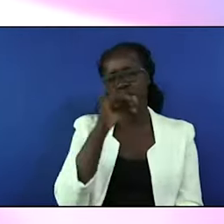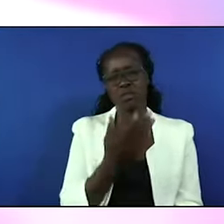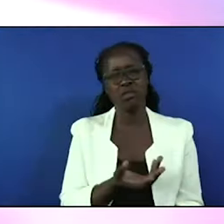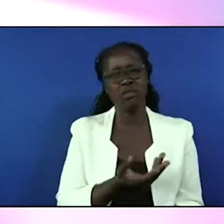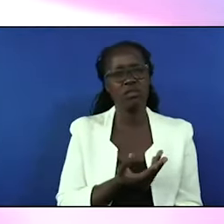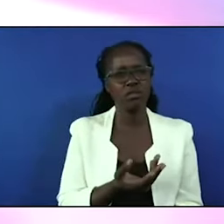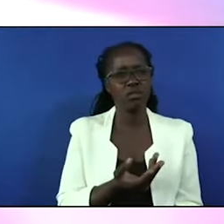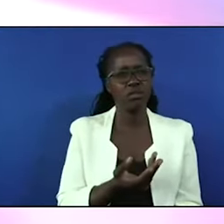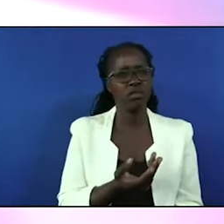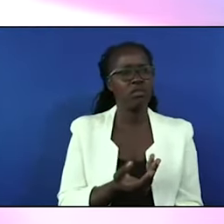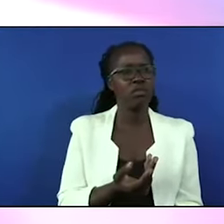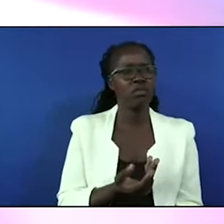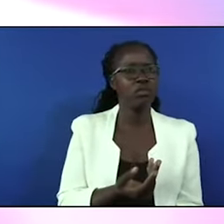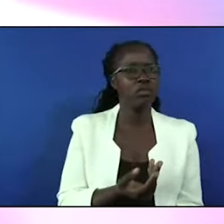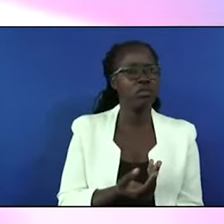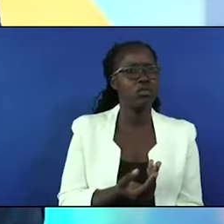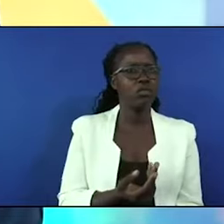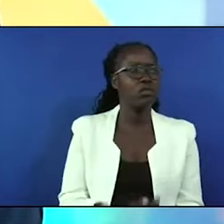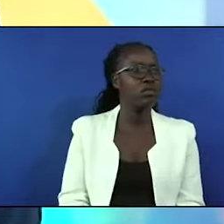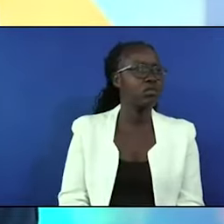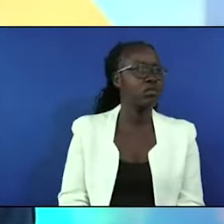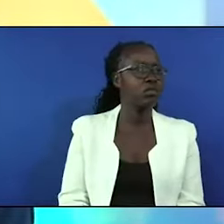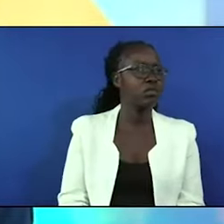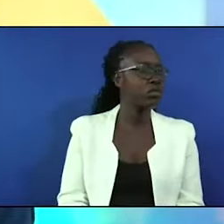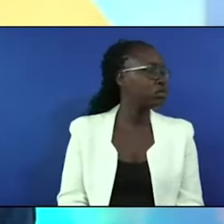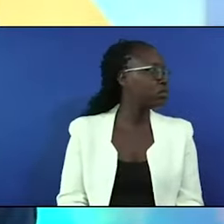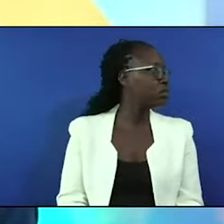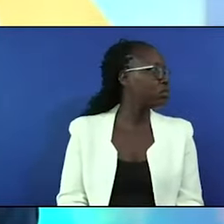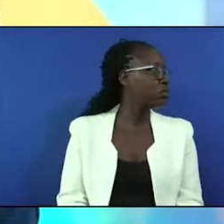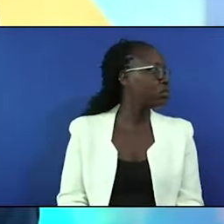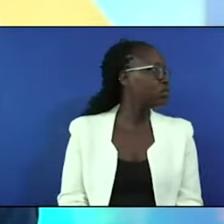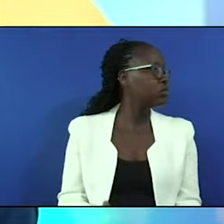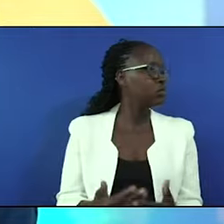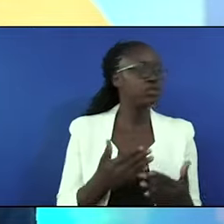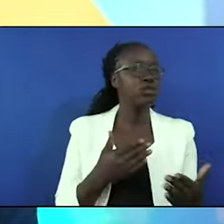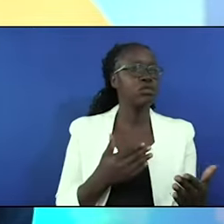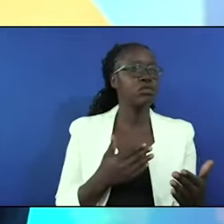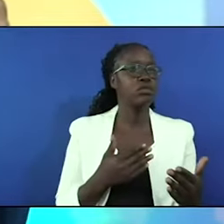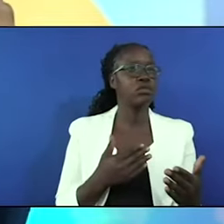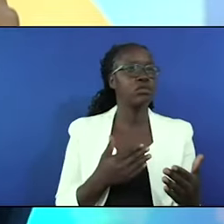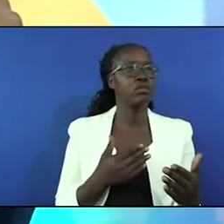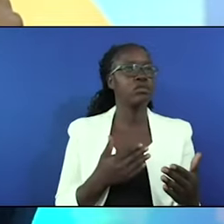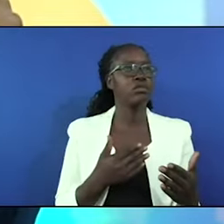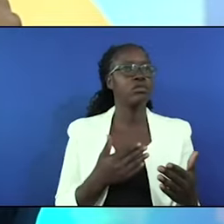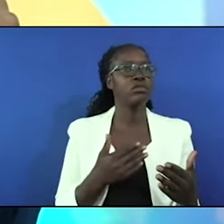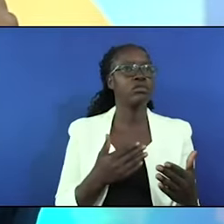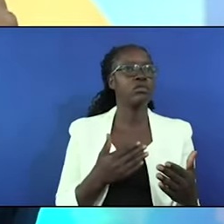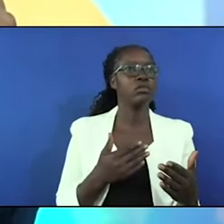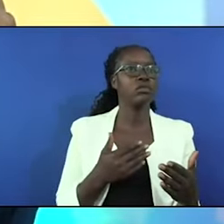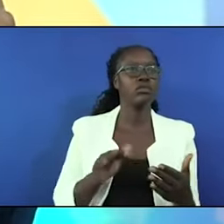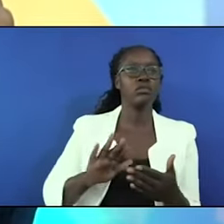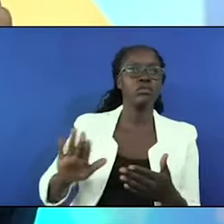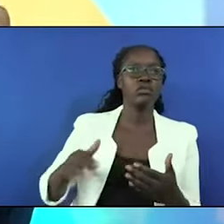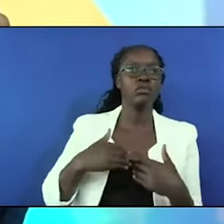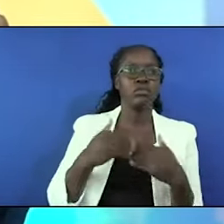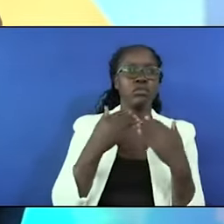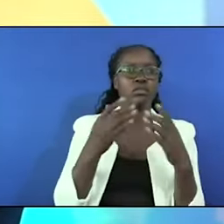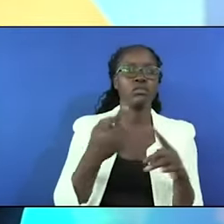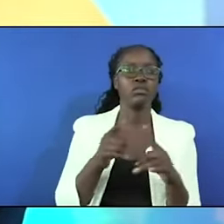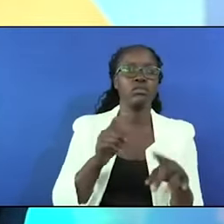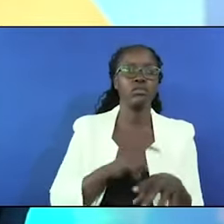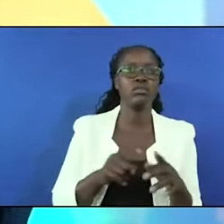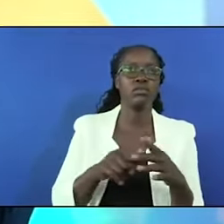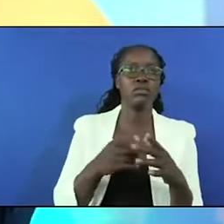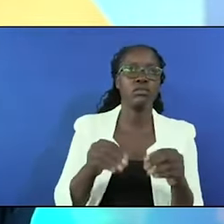I tried to do this. In fact, when I was not giving this, I didn't have surplus. But when I